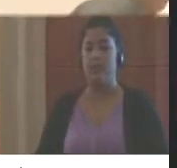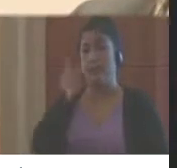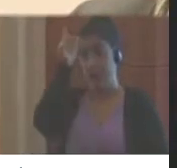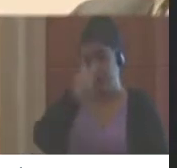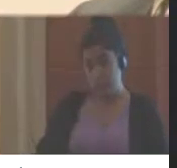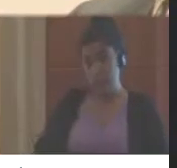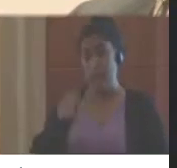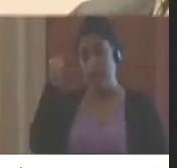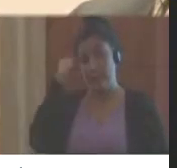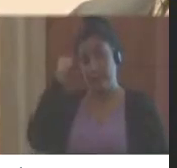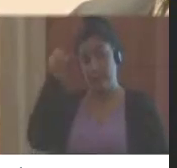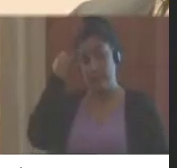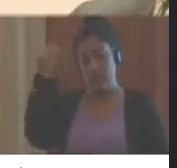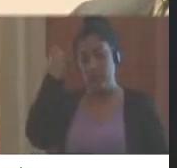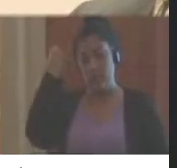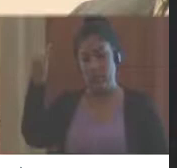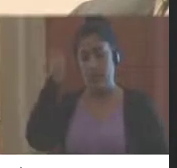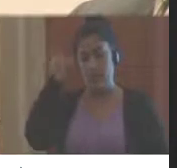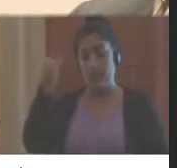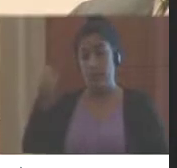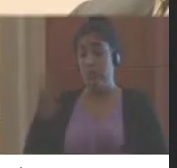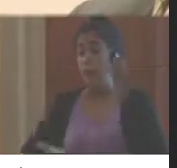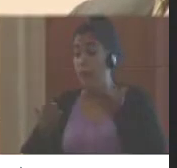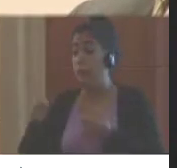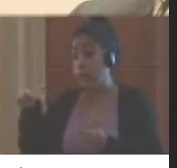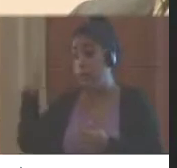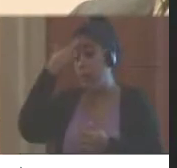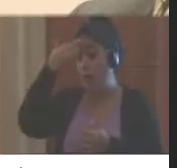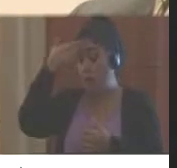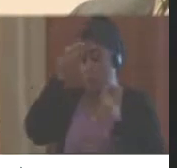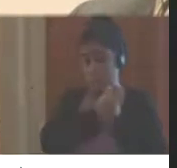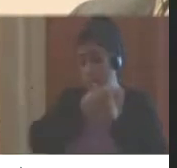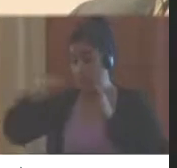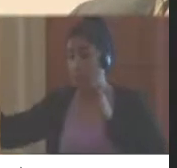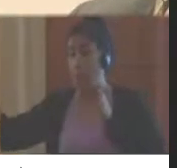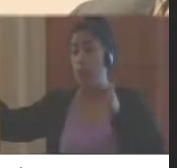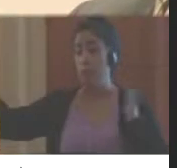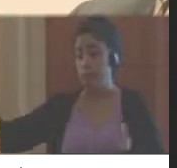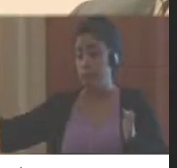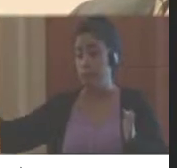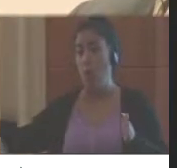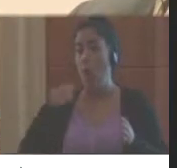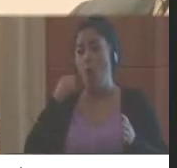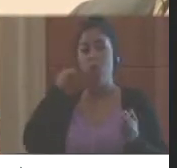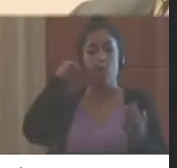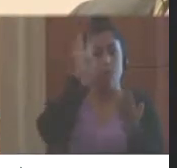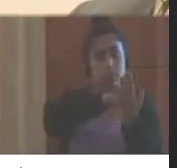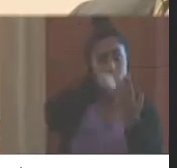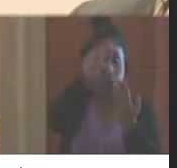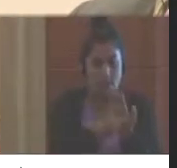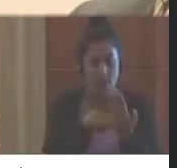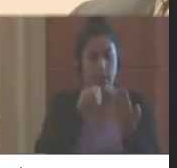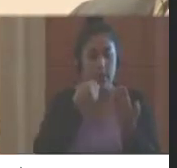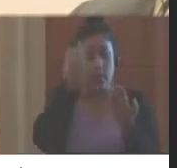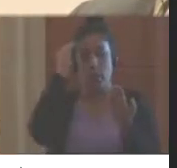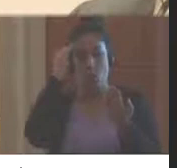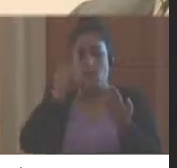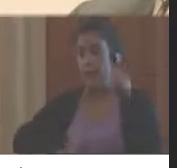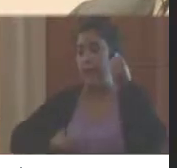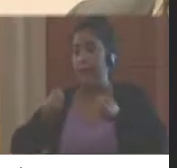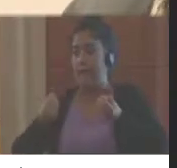a limit, time frame to be successful applying that